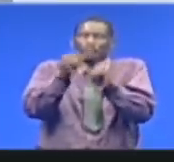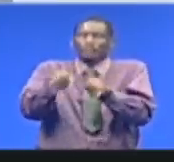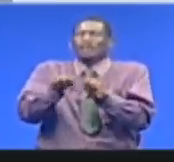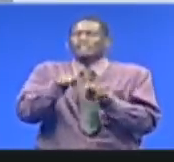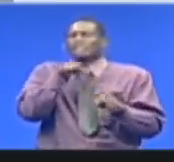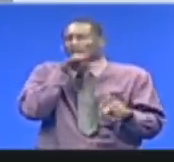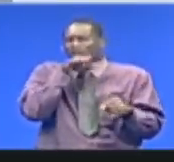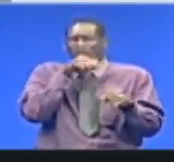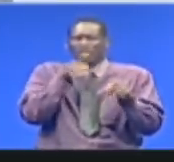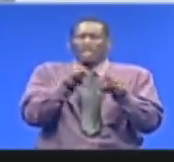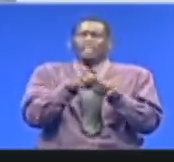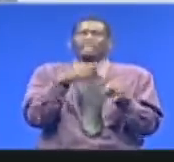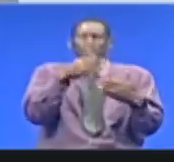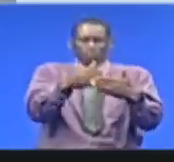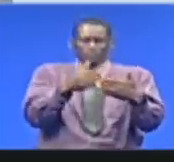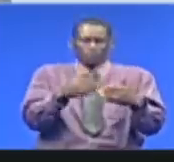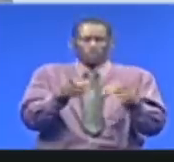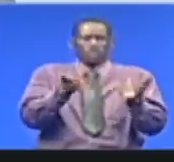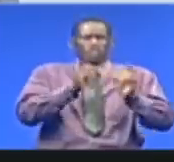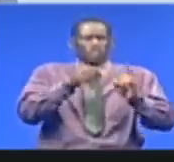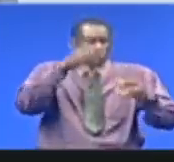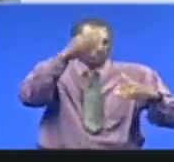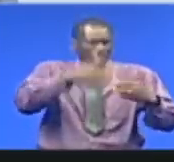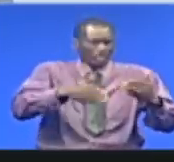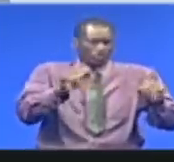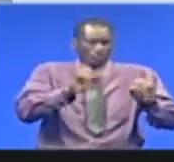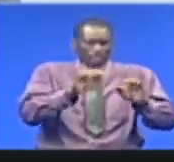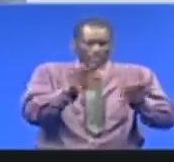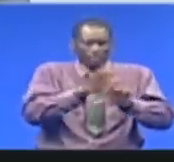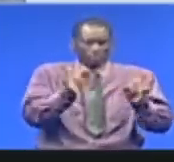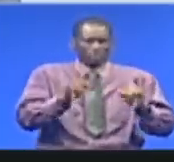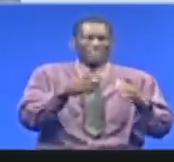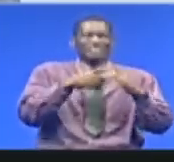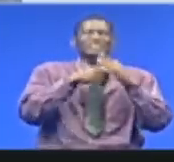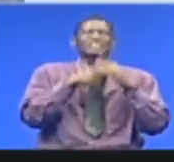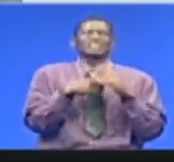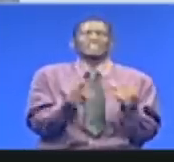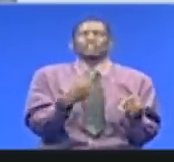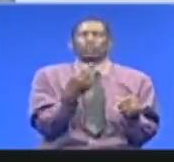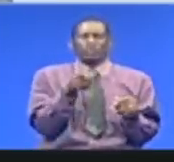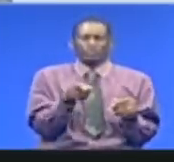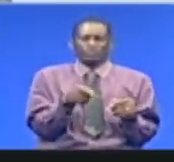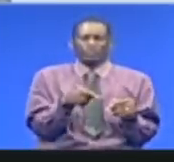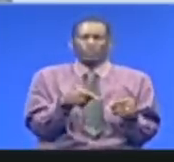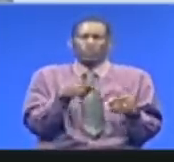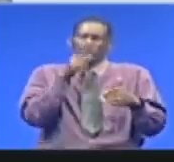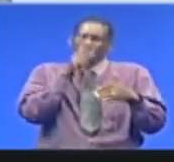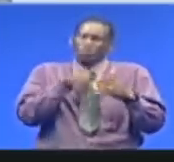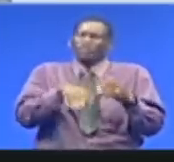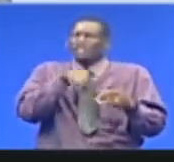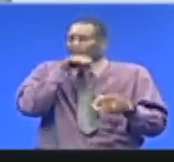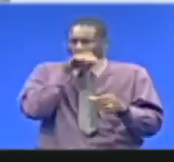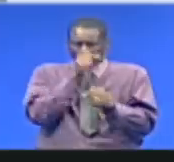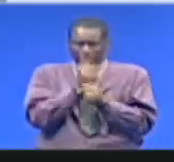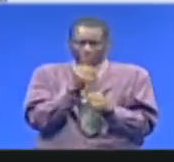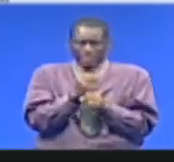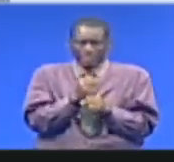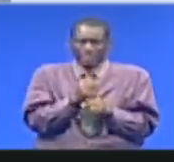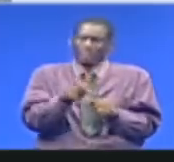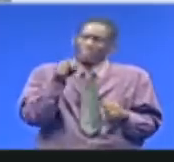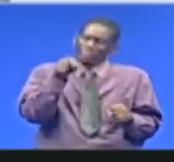opening this discussion, it's not an end by itself, it's the beginning. What that handshake did was